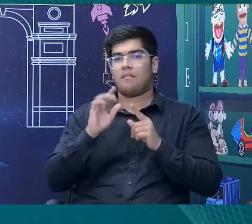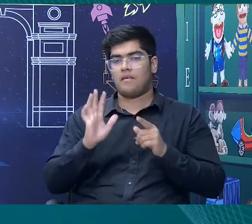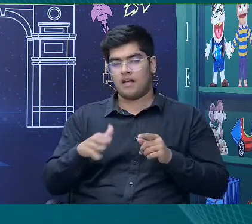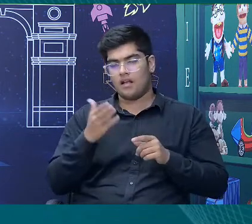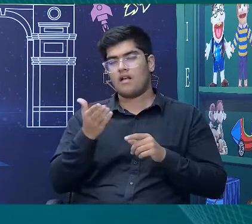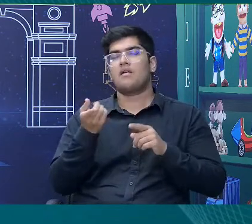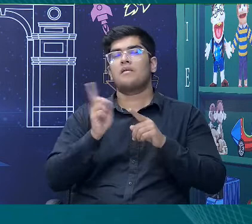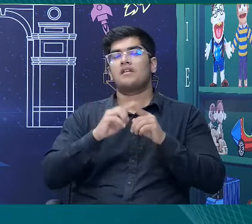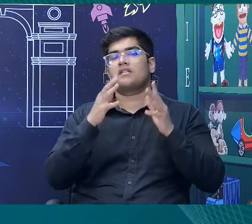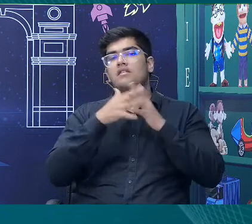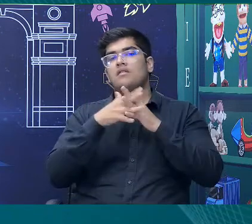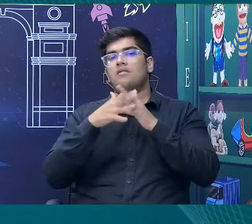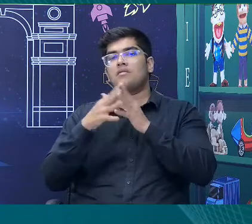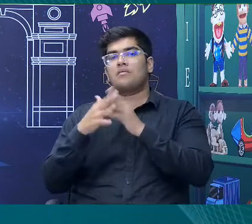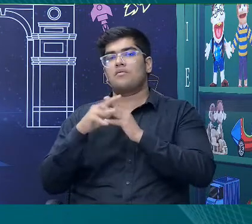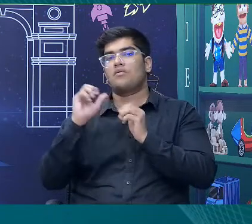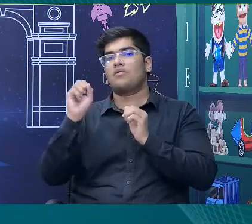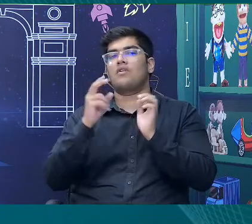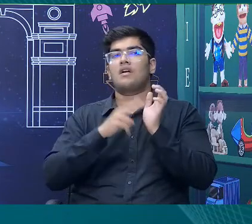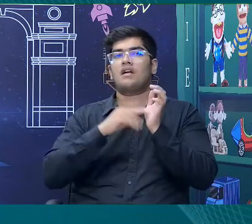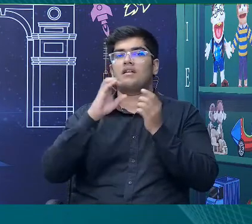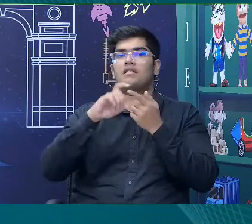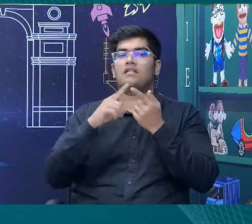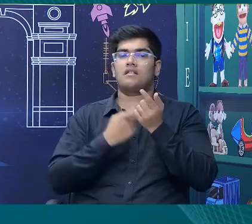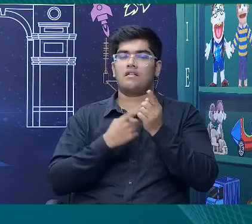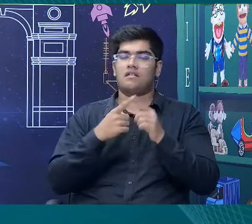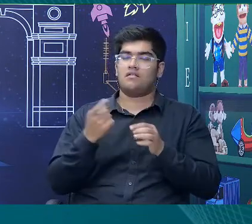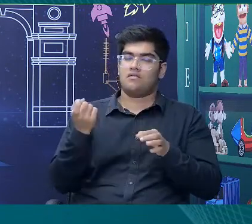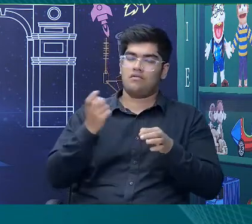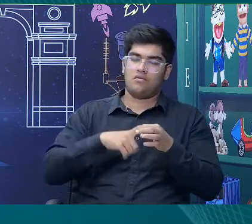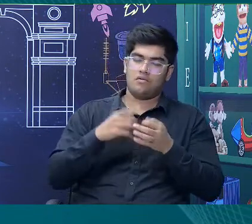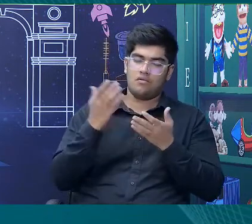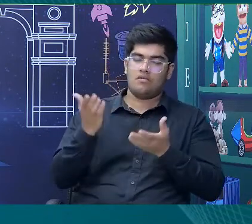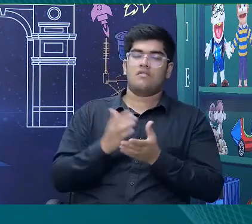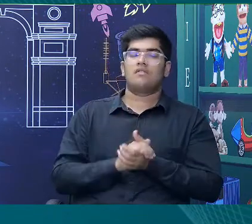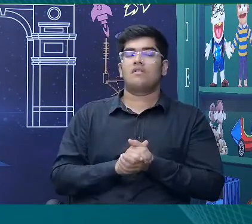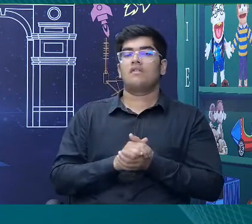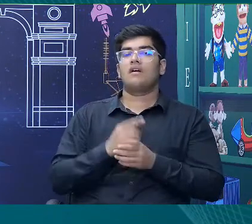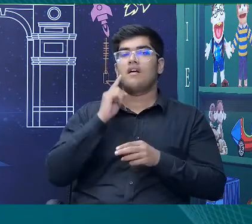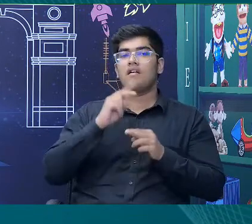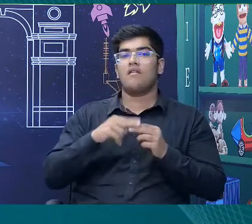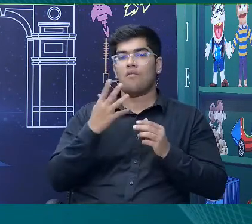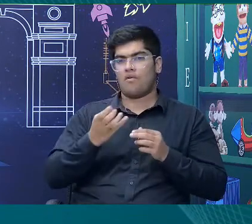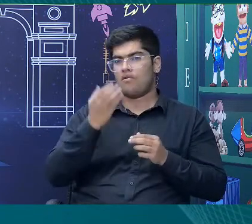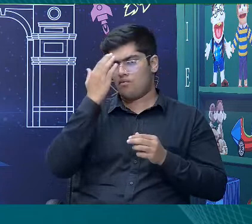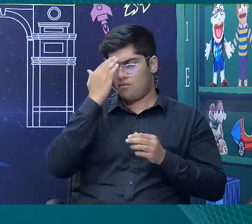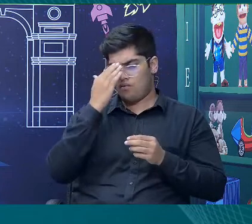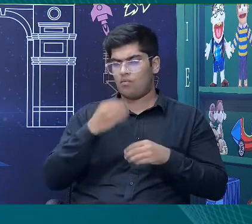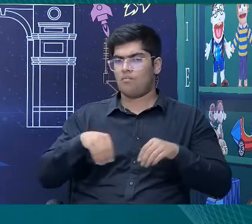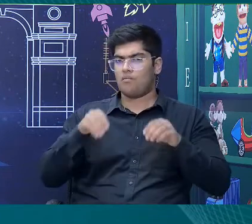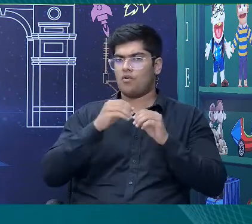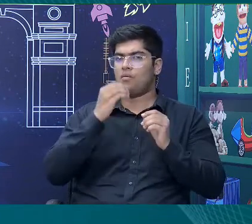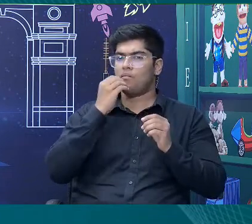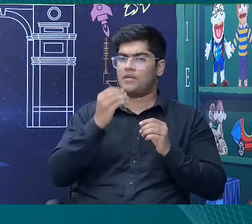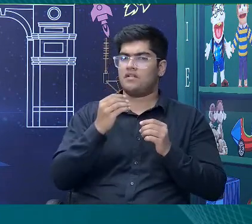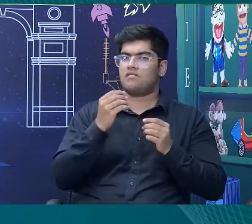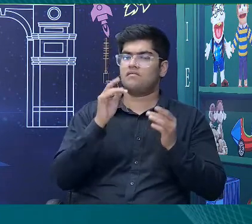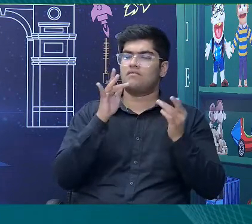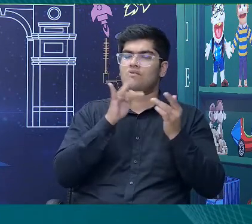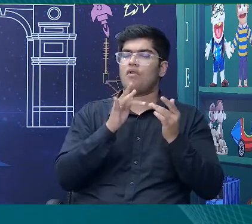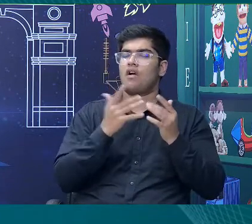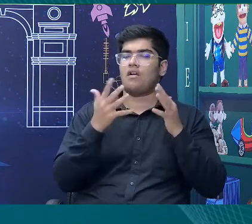and NCERT website. And if you want to know more about our authorized vendors, please visit